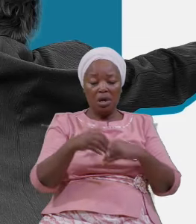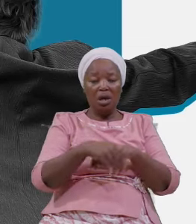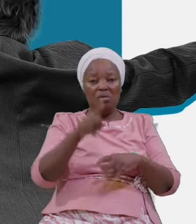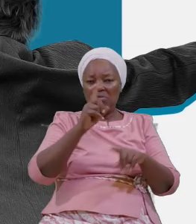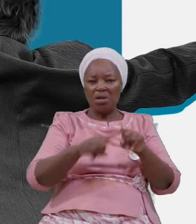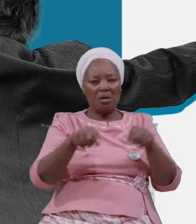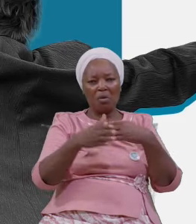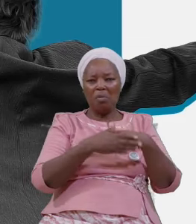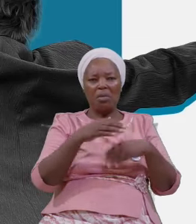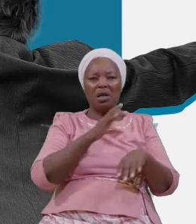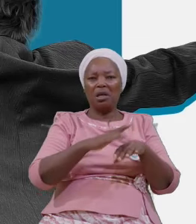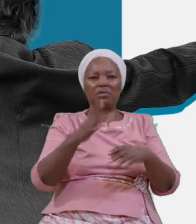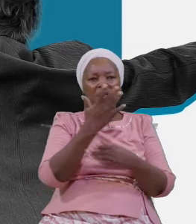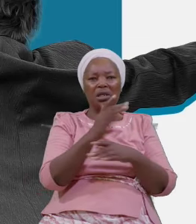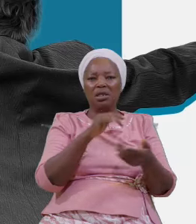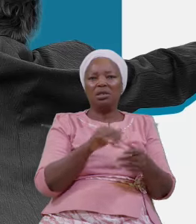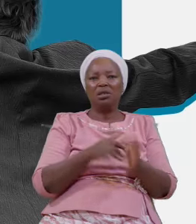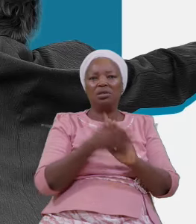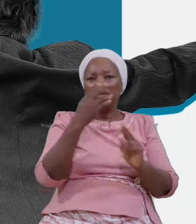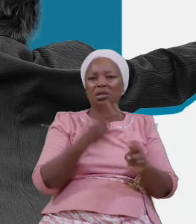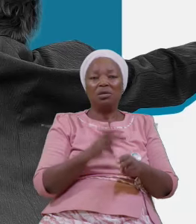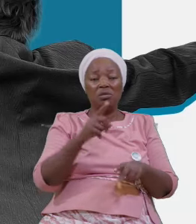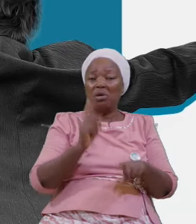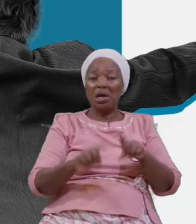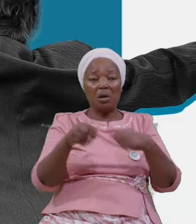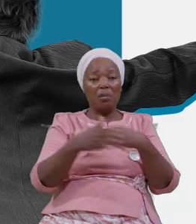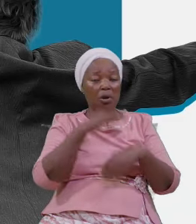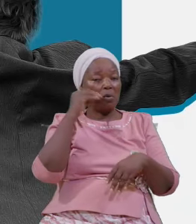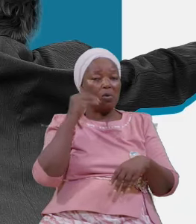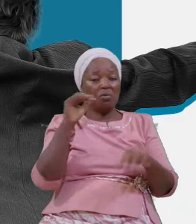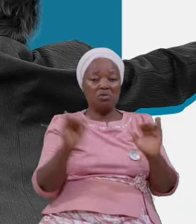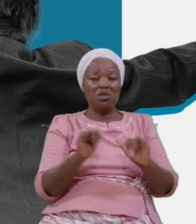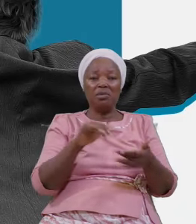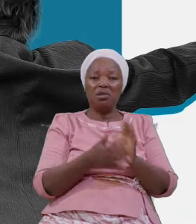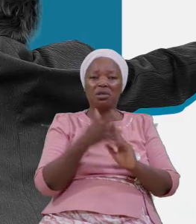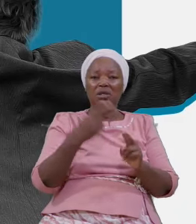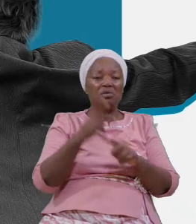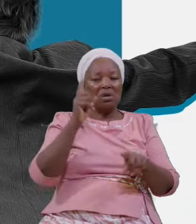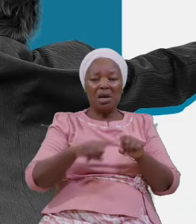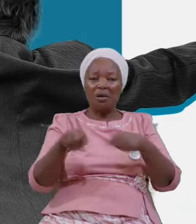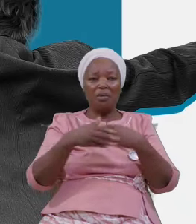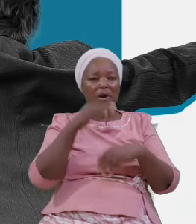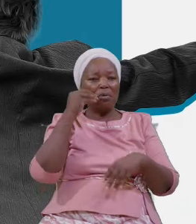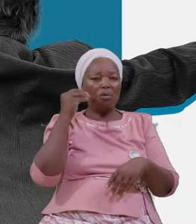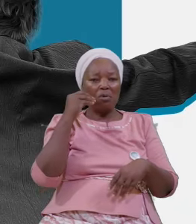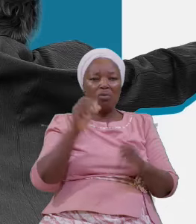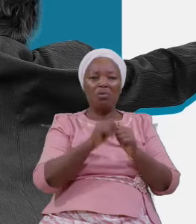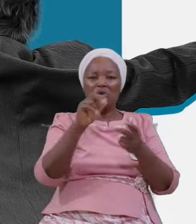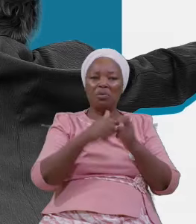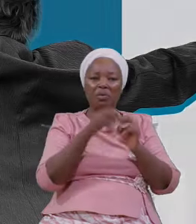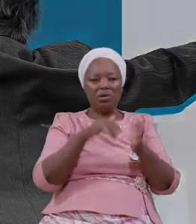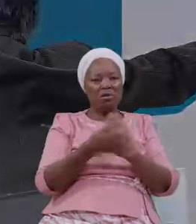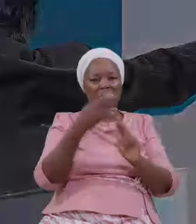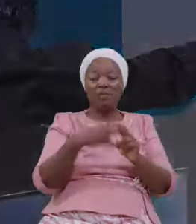empty-handed. You cannot go back the same. You cannot go back with your problems. The Lord is touching